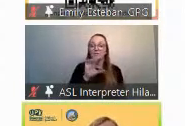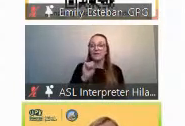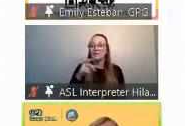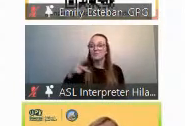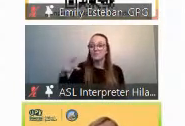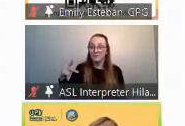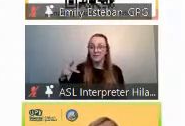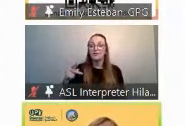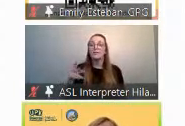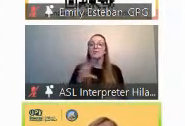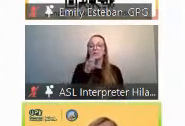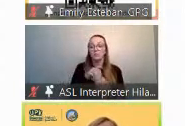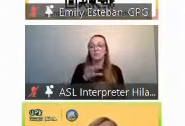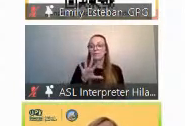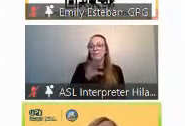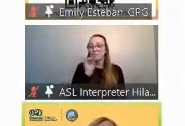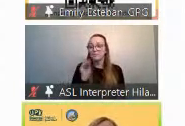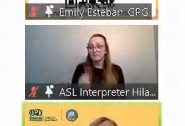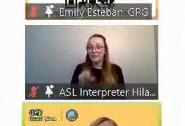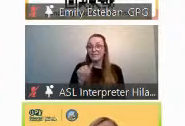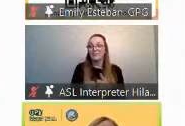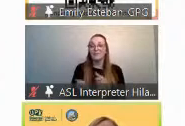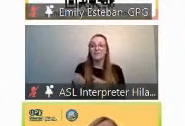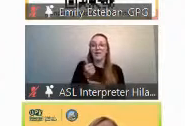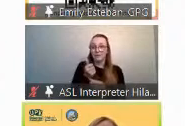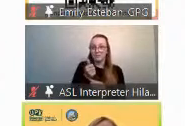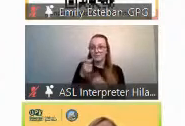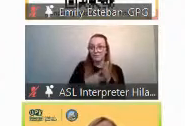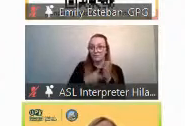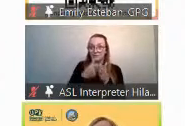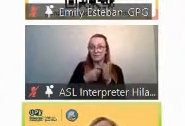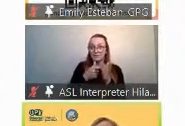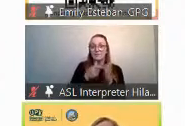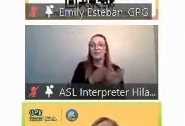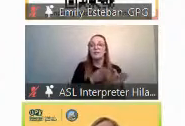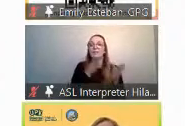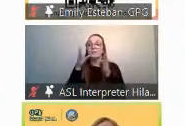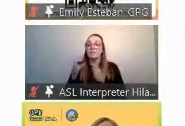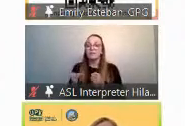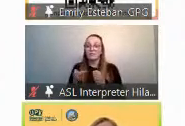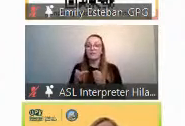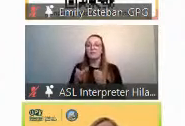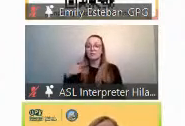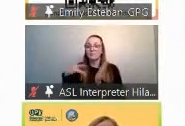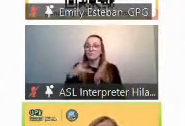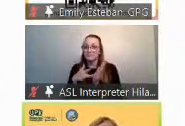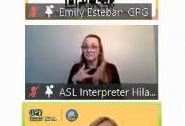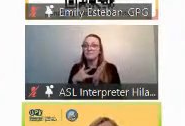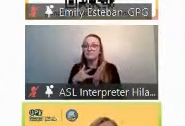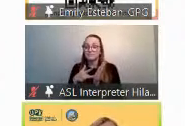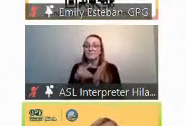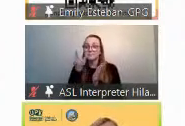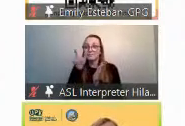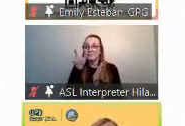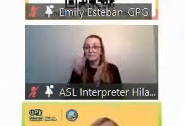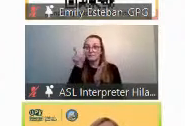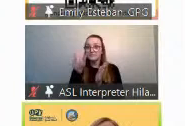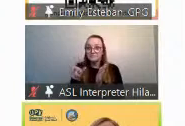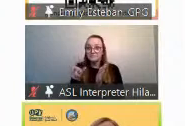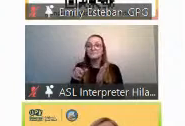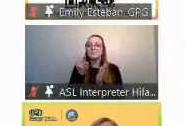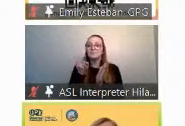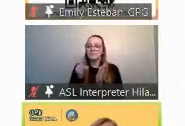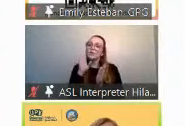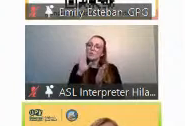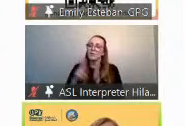the 5% admin costs. For CCTR and CMIG, CDSS reimburses the contractors the contract rate